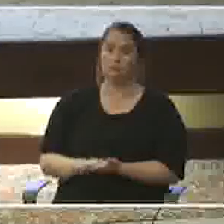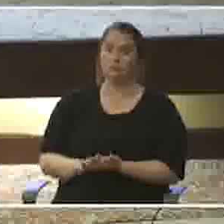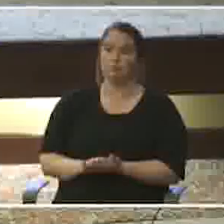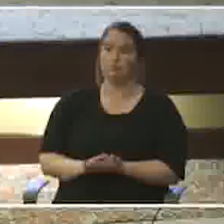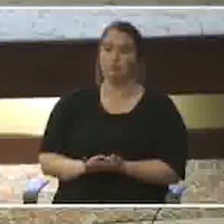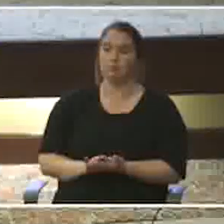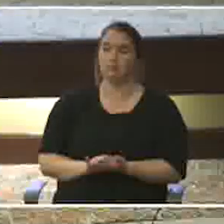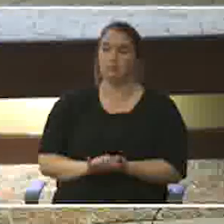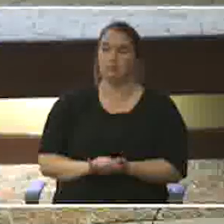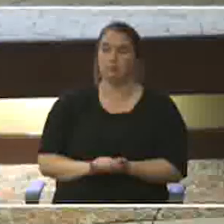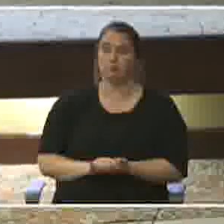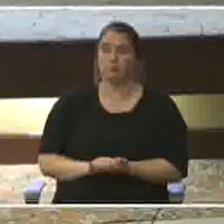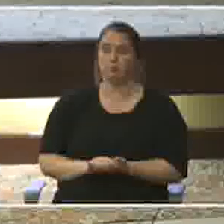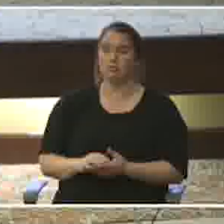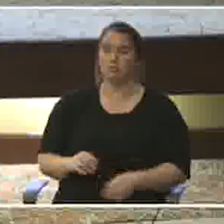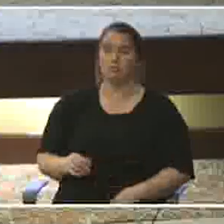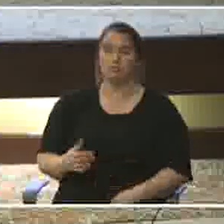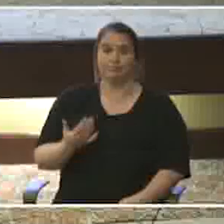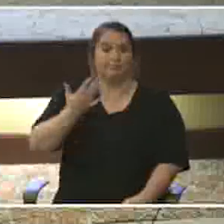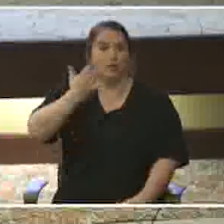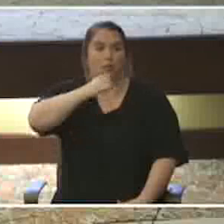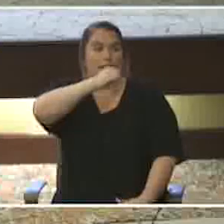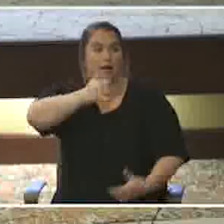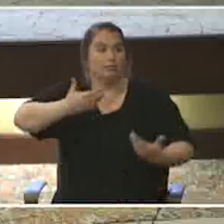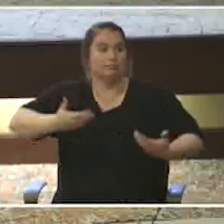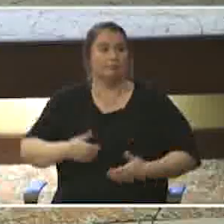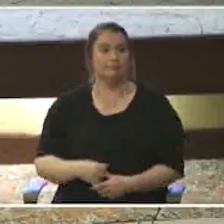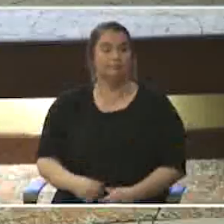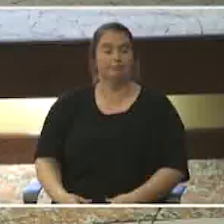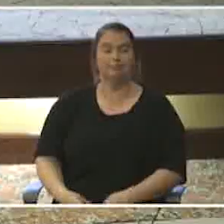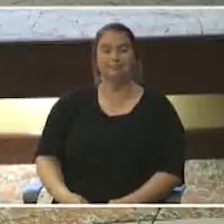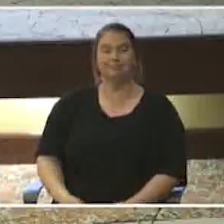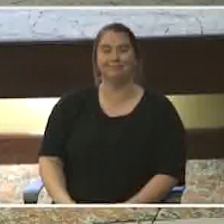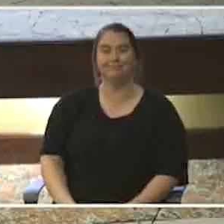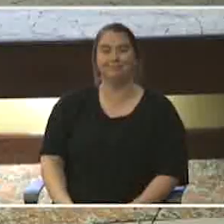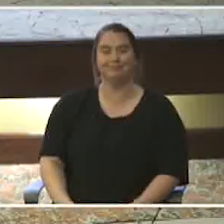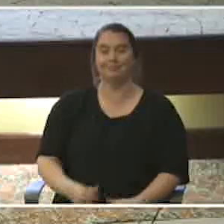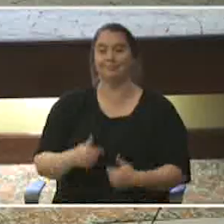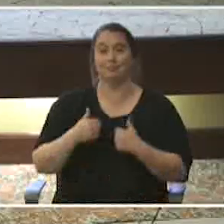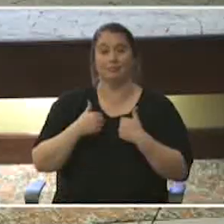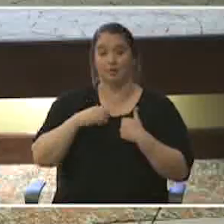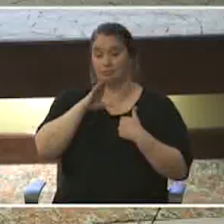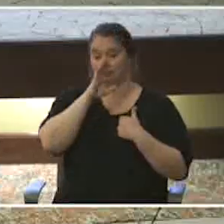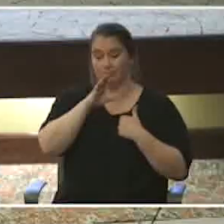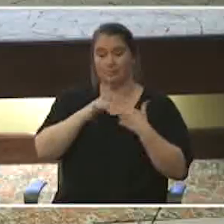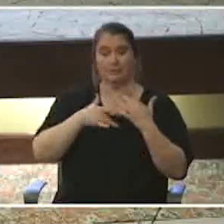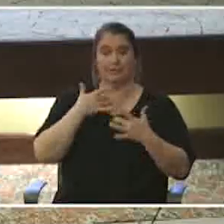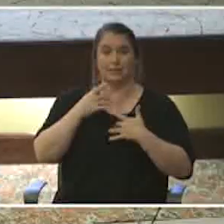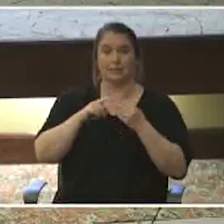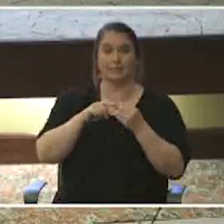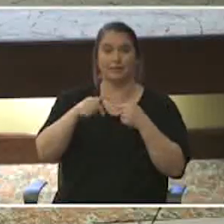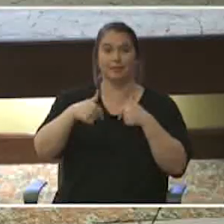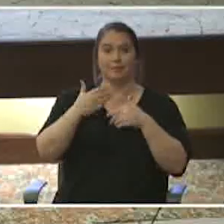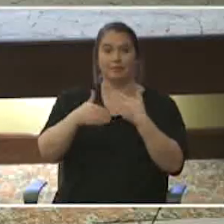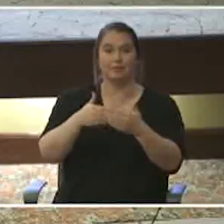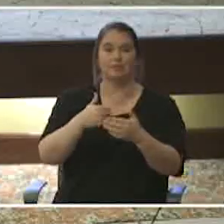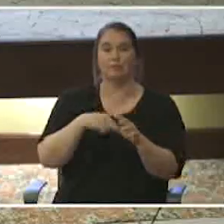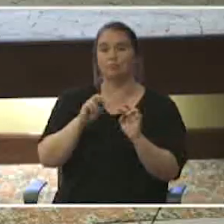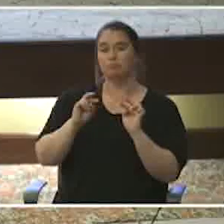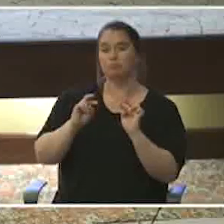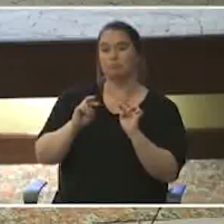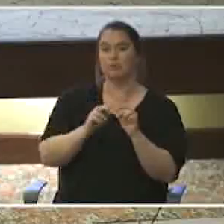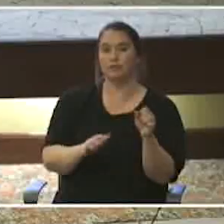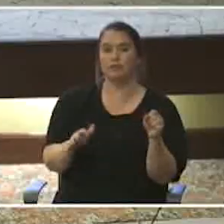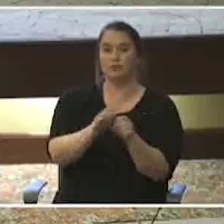You know what? Why not? Let's hear it. I'm just excited about this process and looking forward to the full implementation